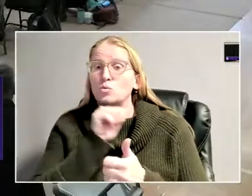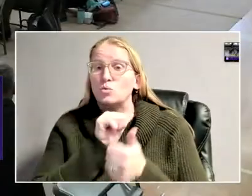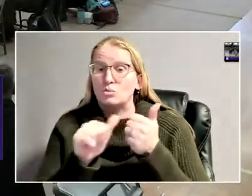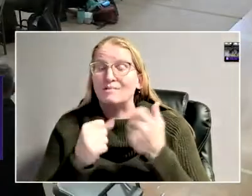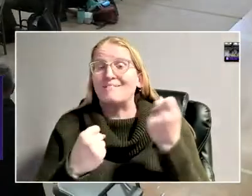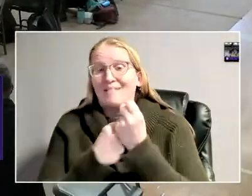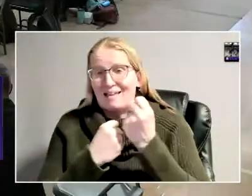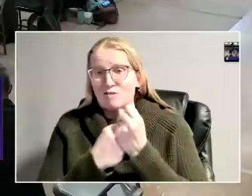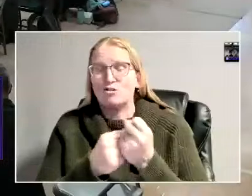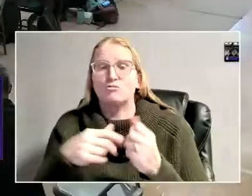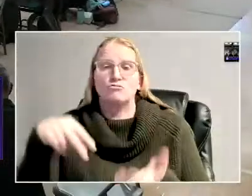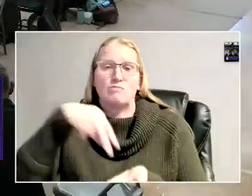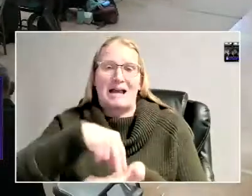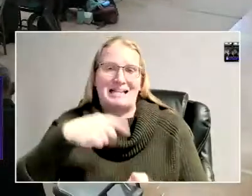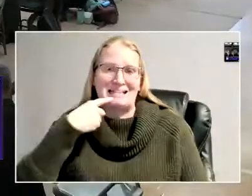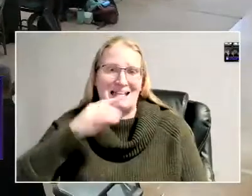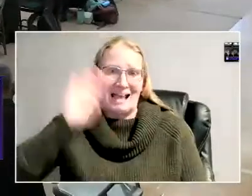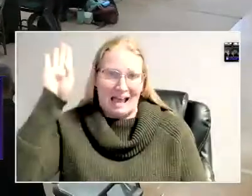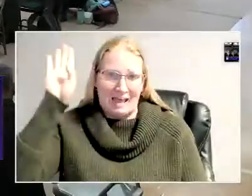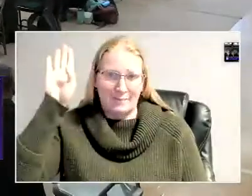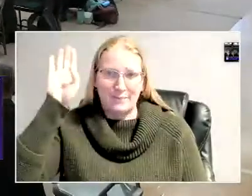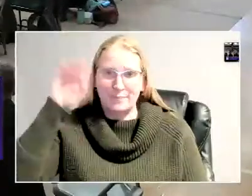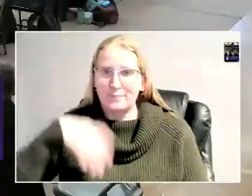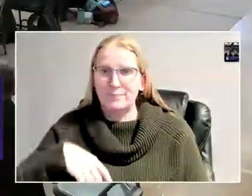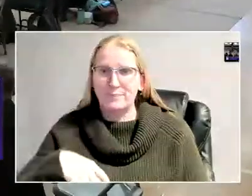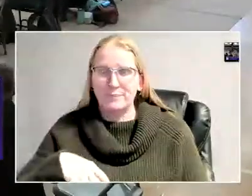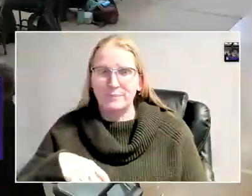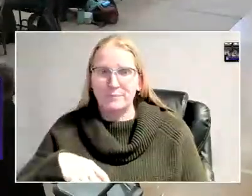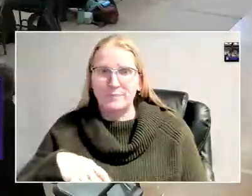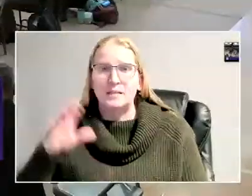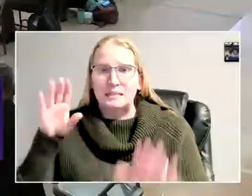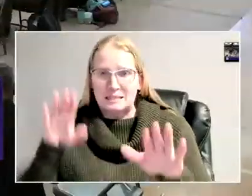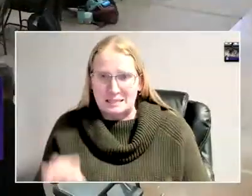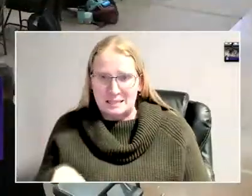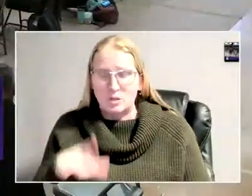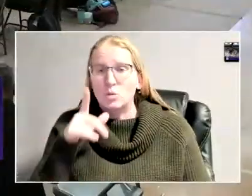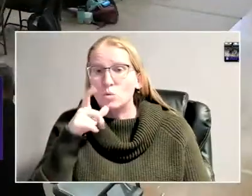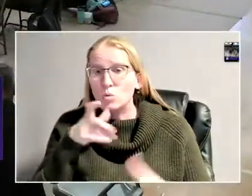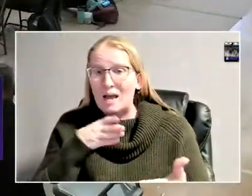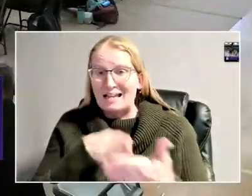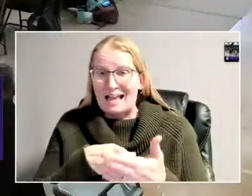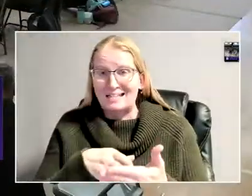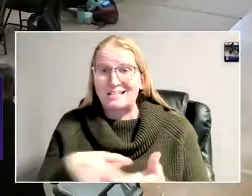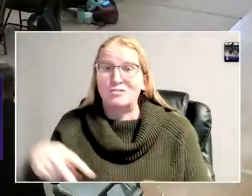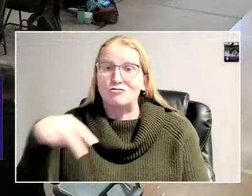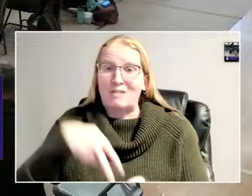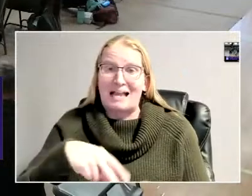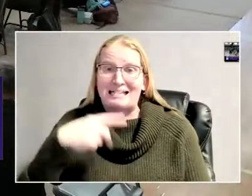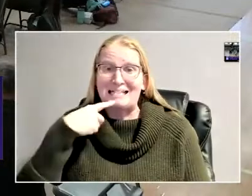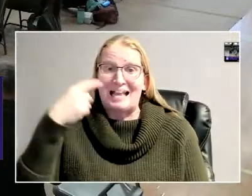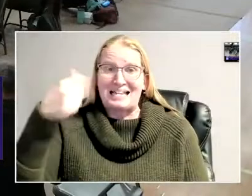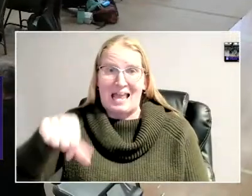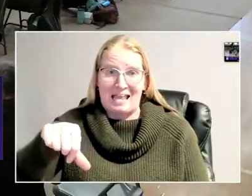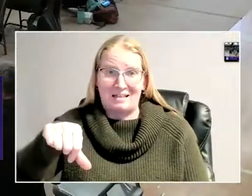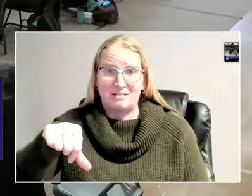say I I thank you you can be seated all those opposed please rise and say